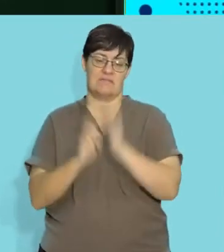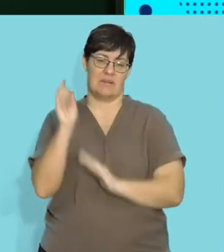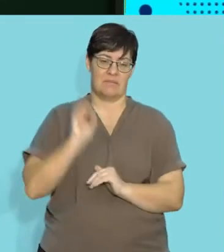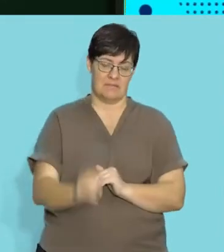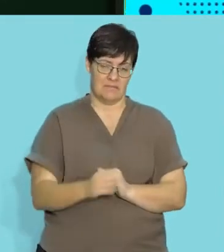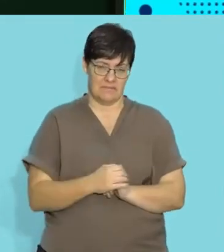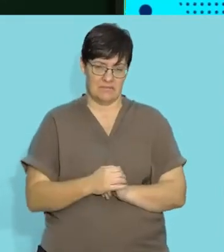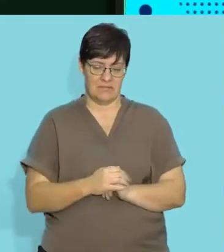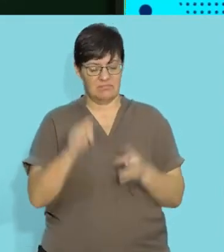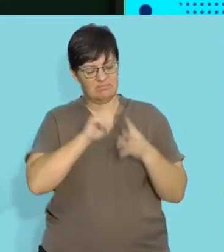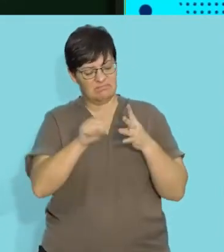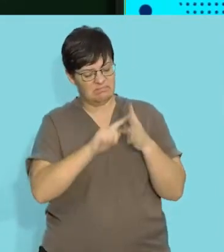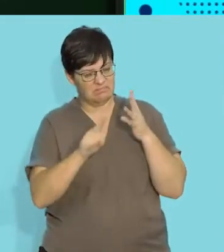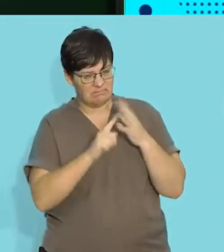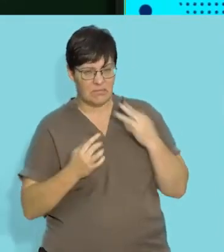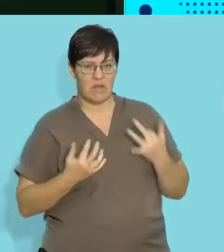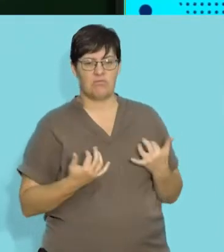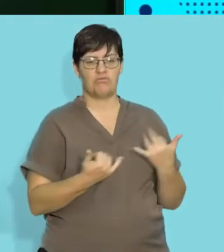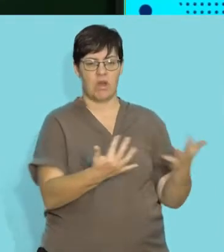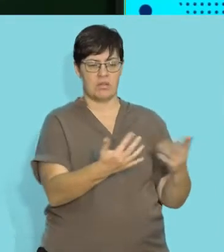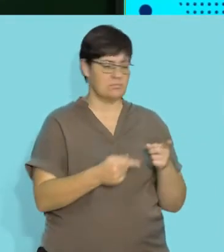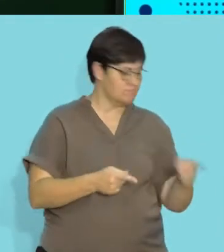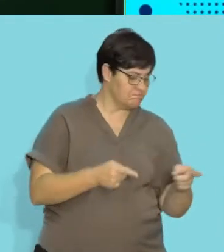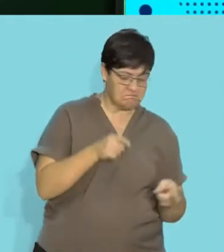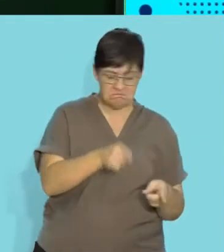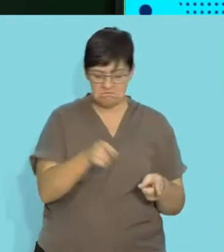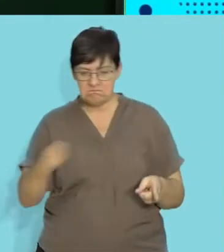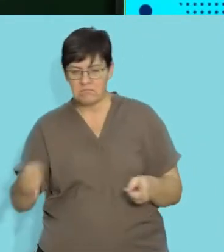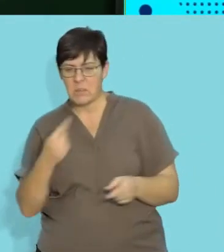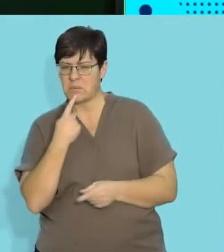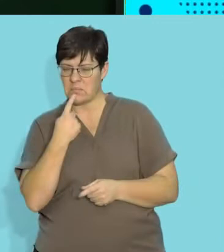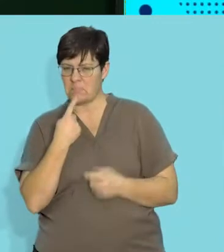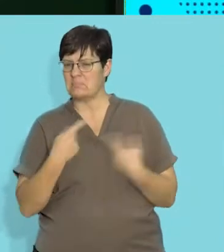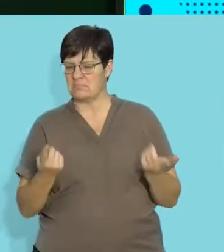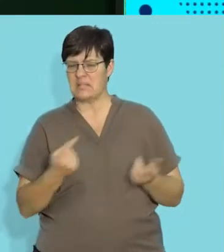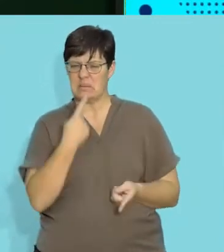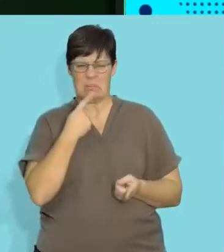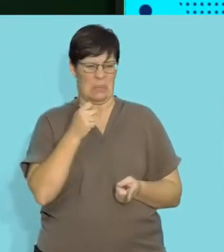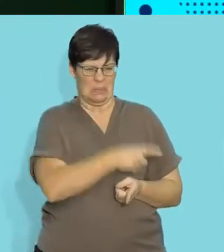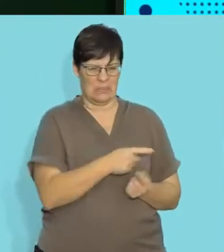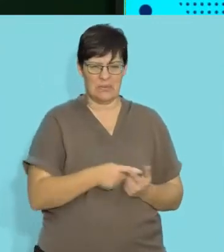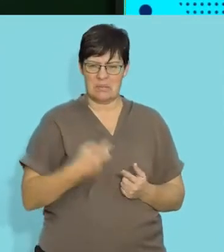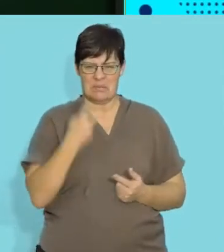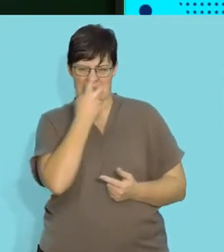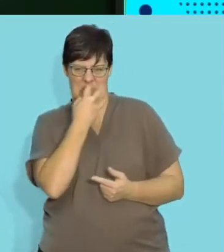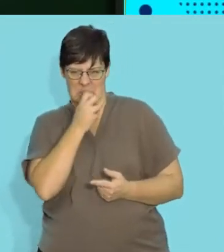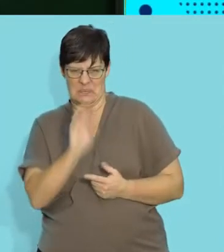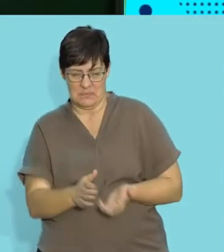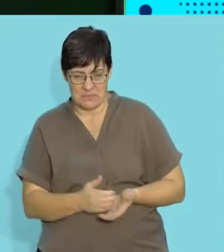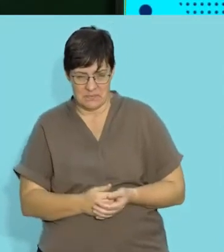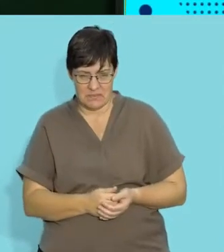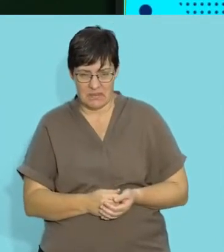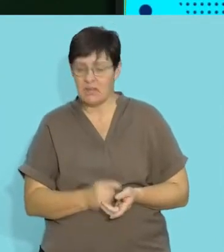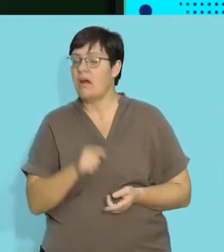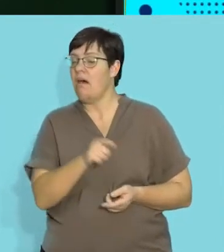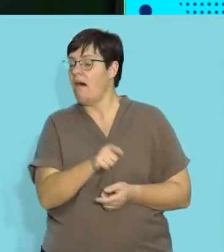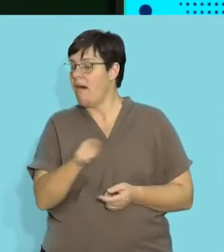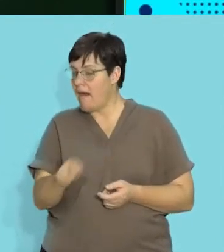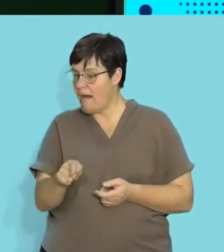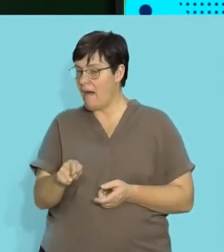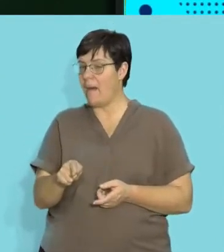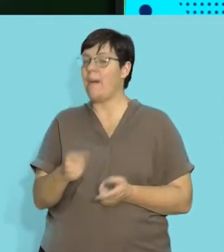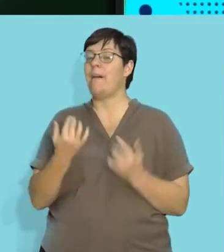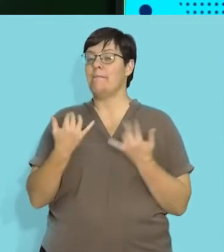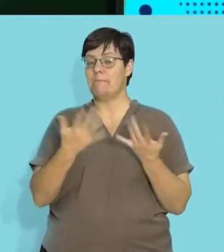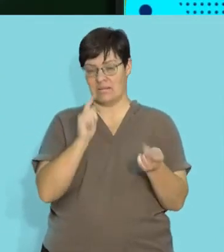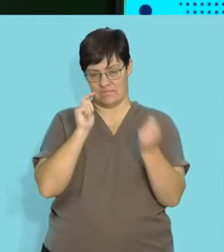we notice that there are different types of grass that taste different. Some are bitter, some are sour. So these are all mechanisms that